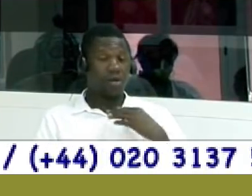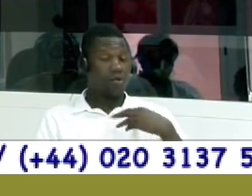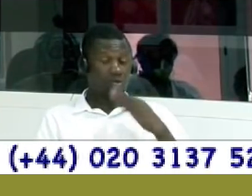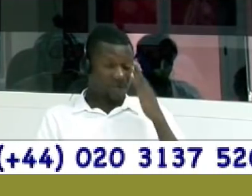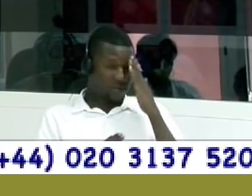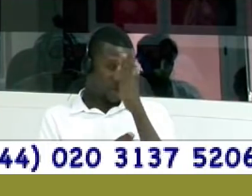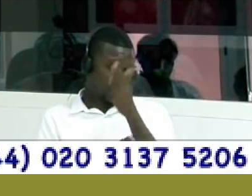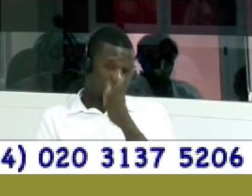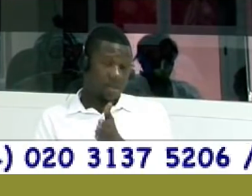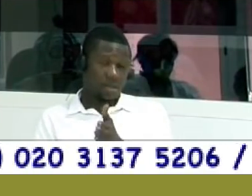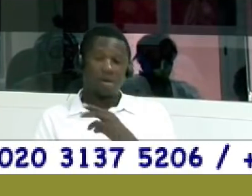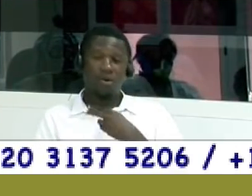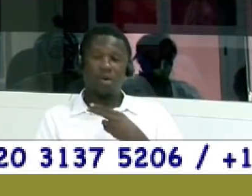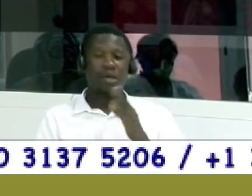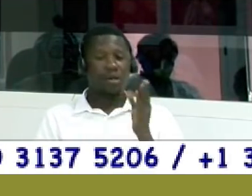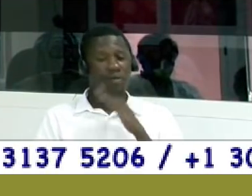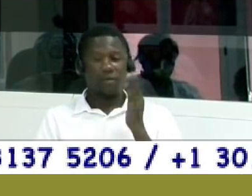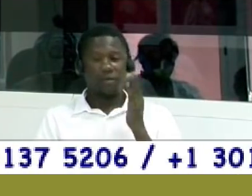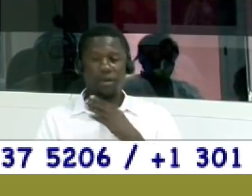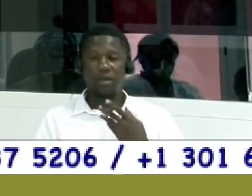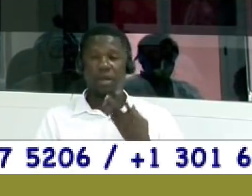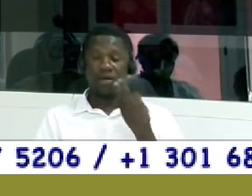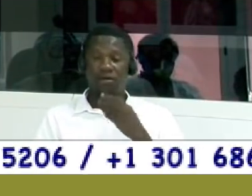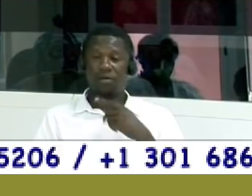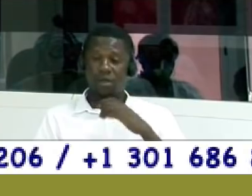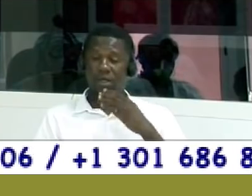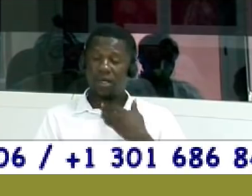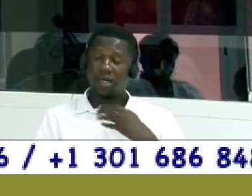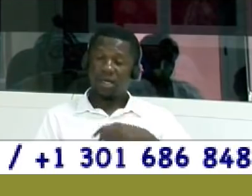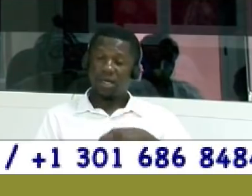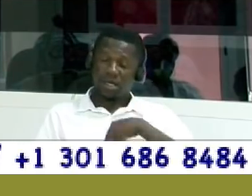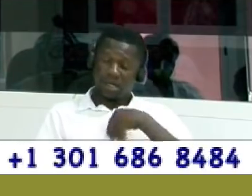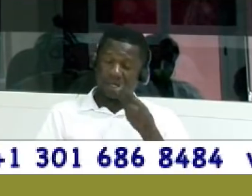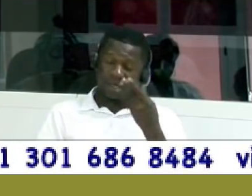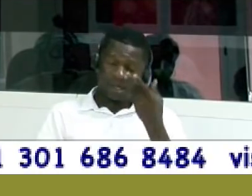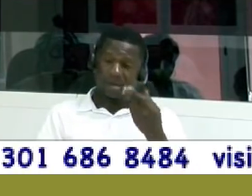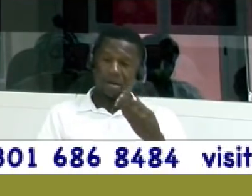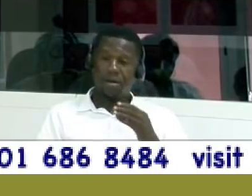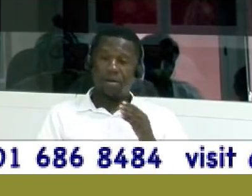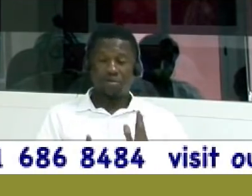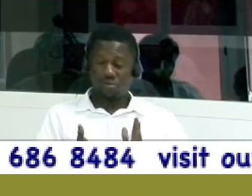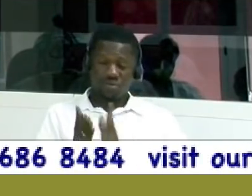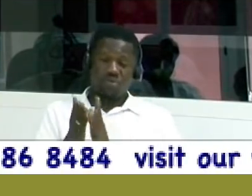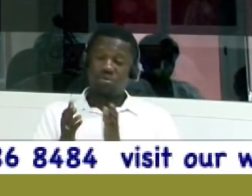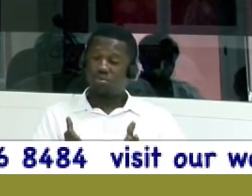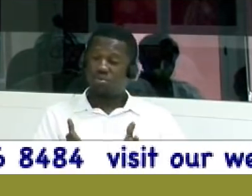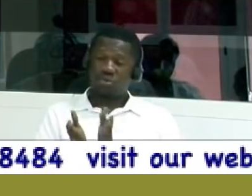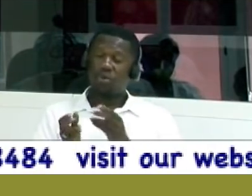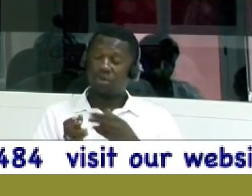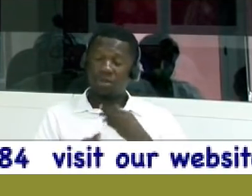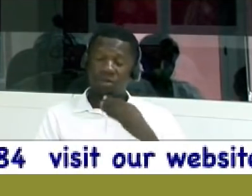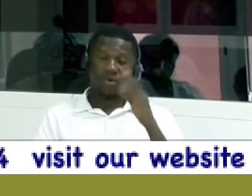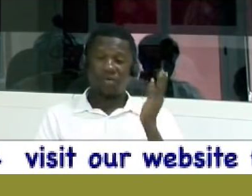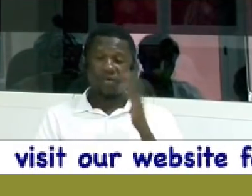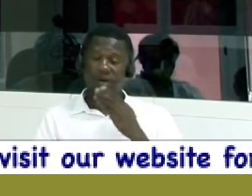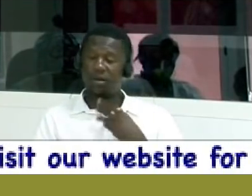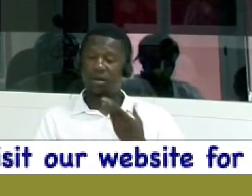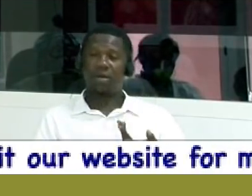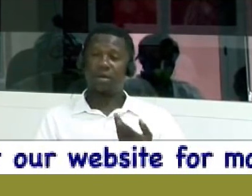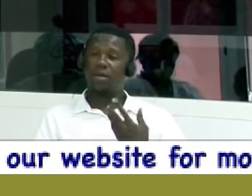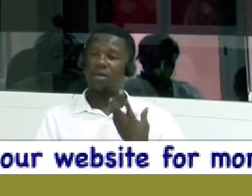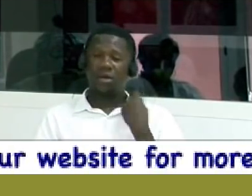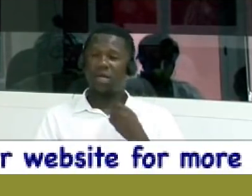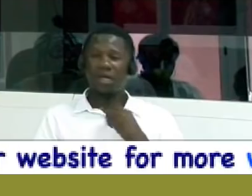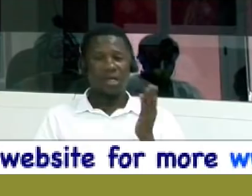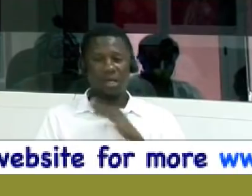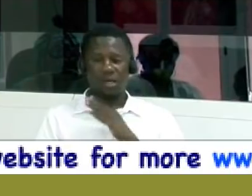I don't like telling lies. If you want me to get angry only, push me into lies, I'll get angry. I don't like lies. I prefer to die than to tell